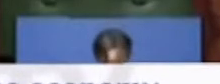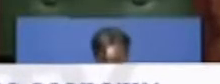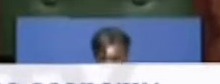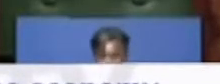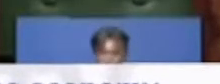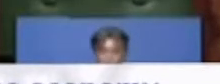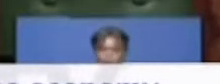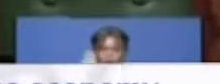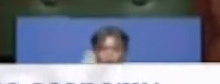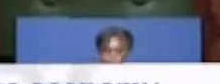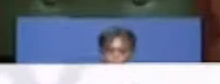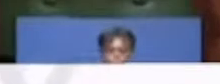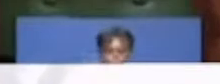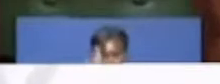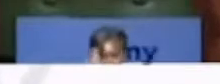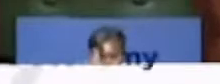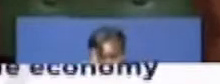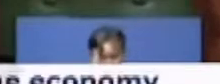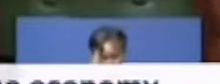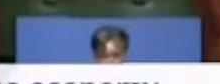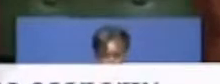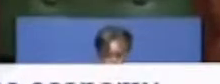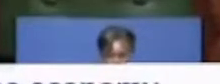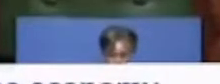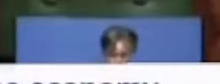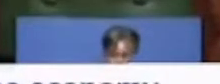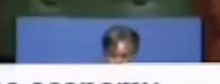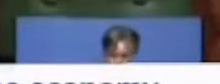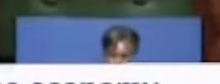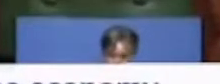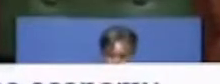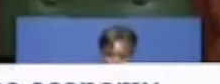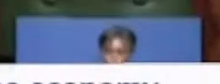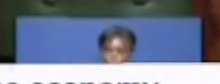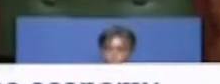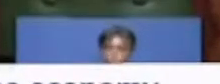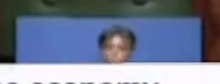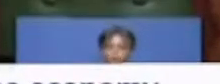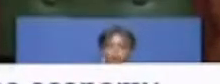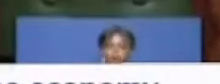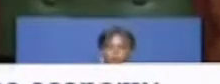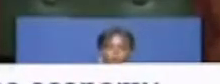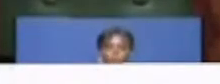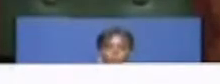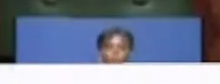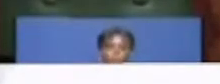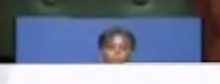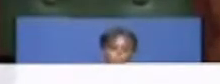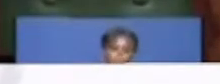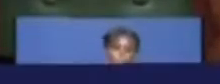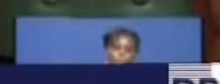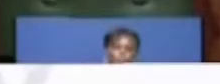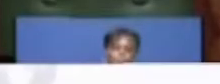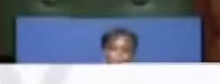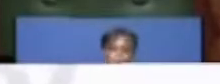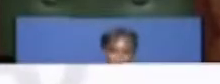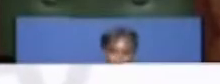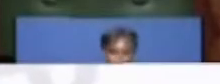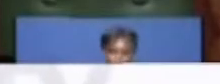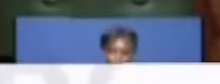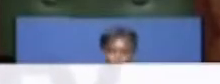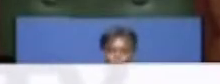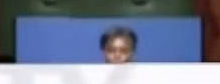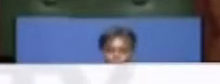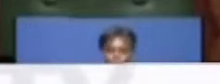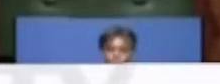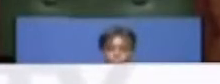Parliament to consider adjusting its calendar to ensure that all the critical legislation and legal instruments, including those related to